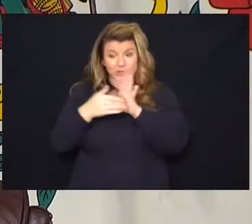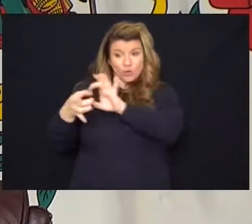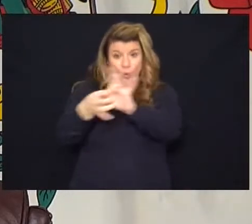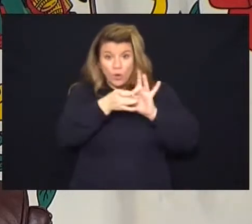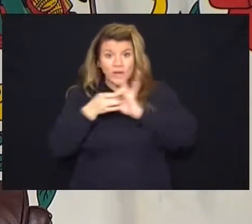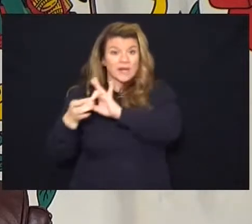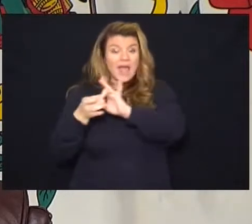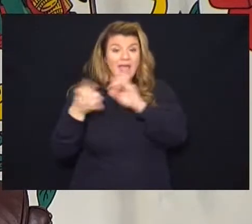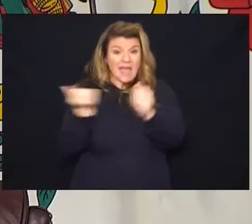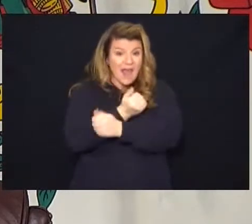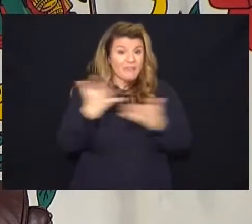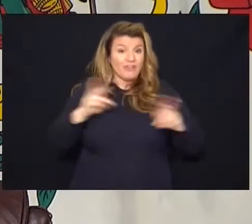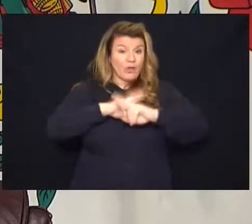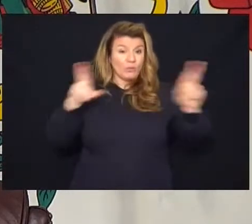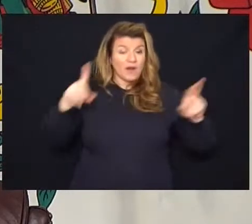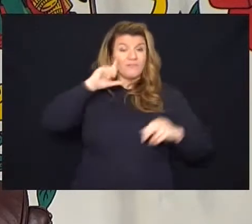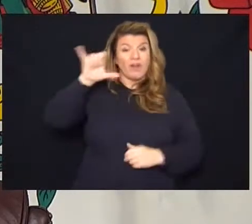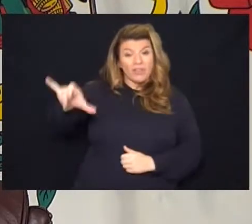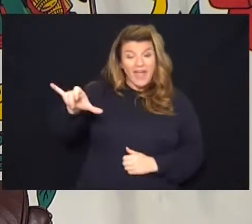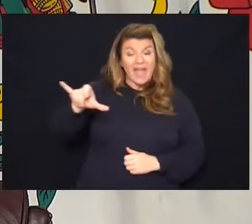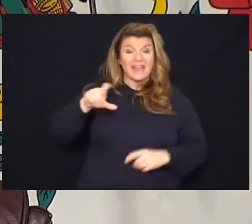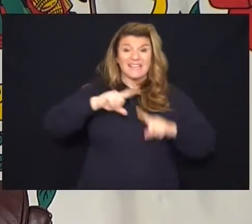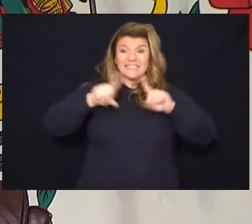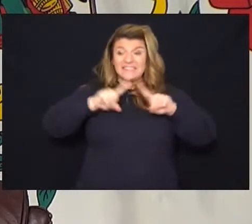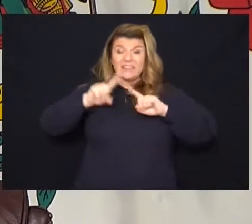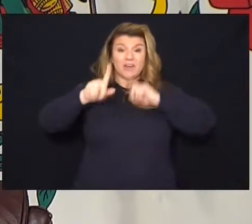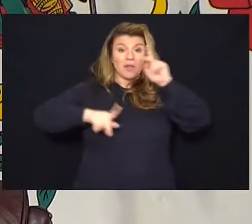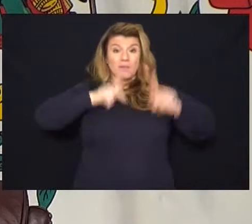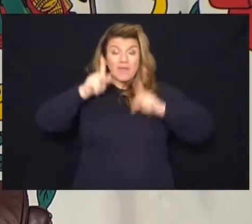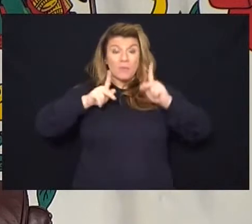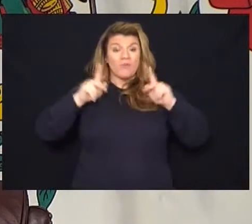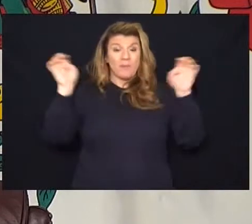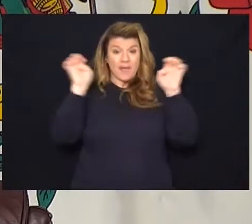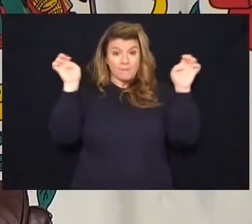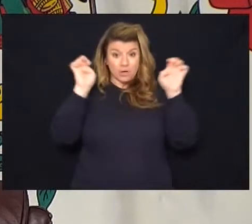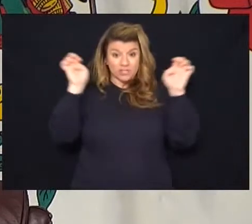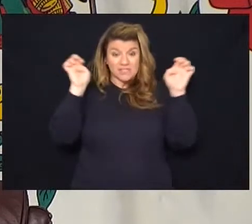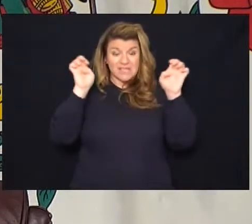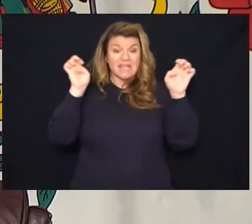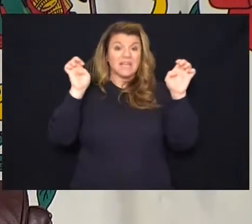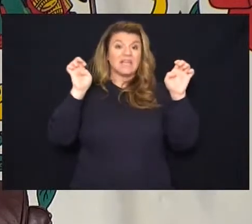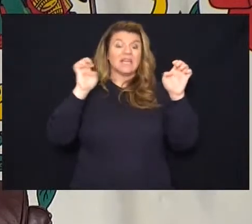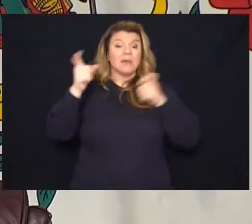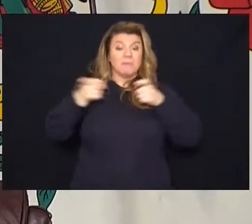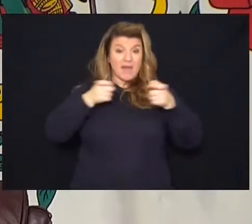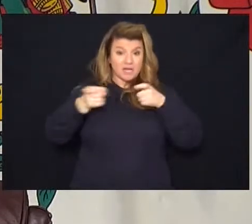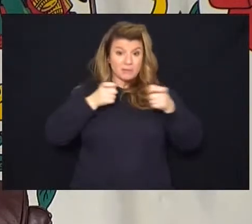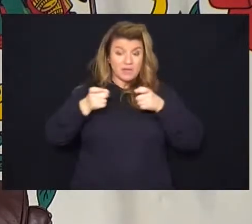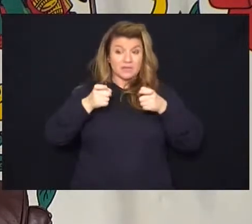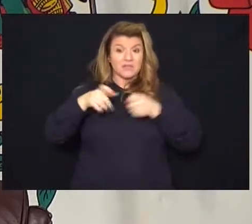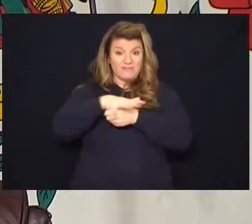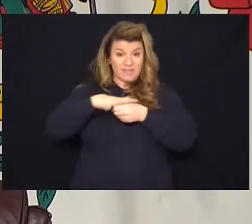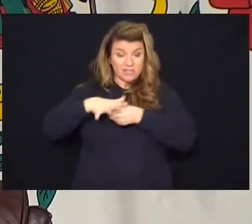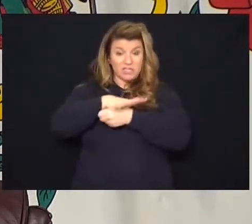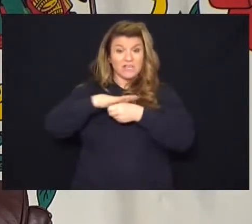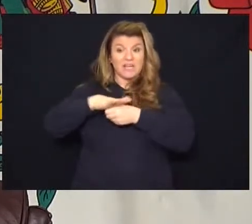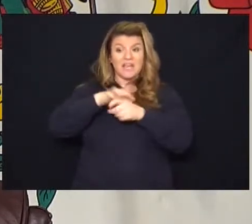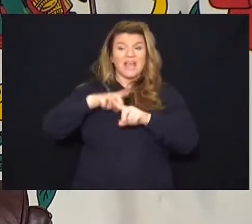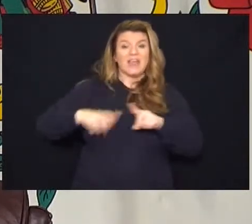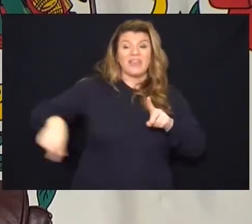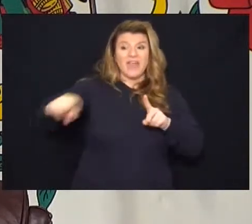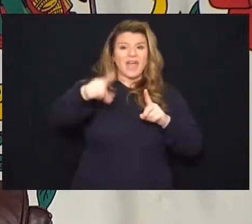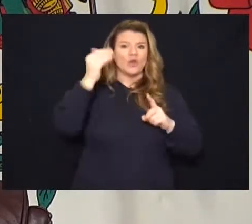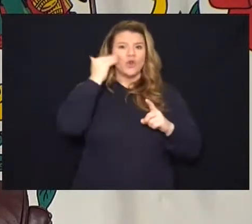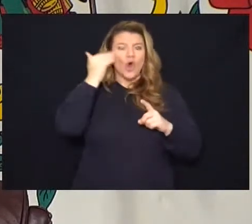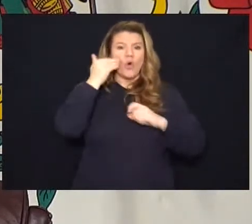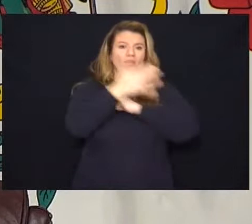and all these people from the Emergency Management Division will coordinate with all the